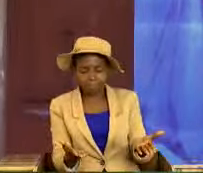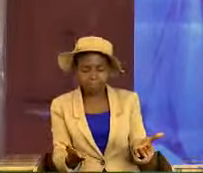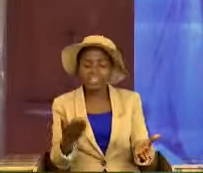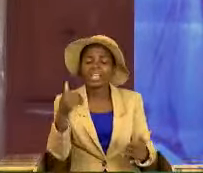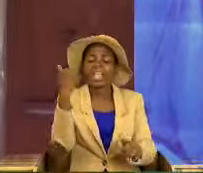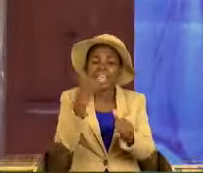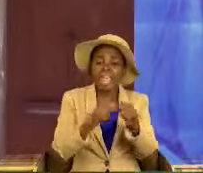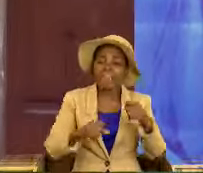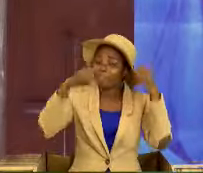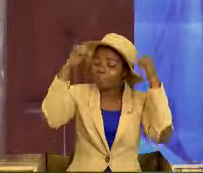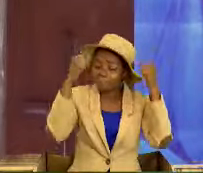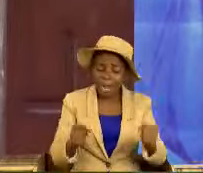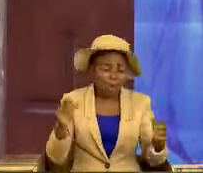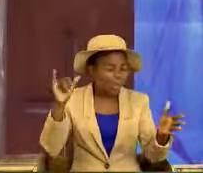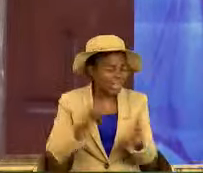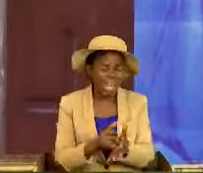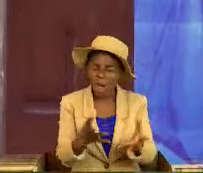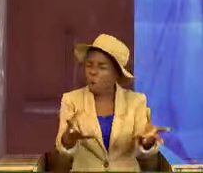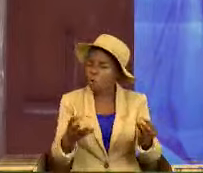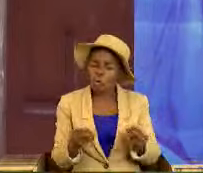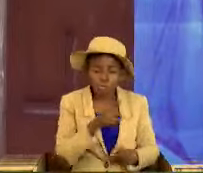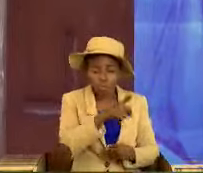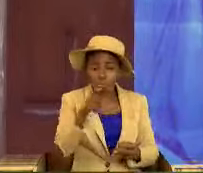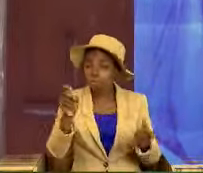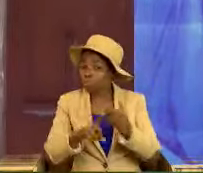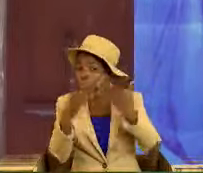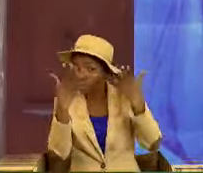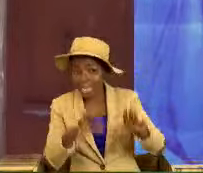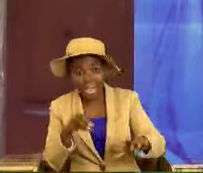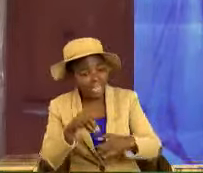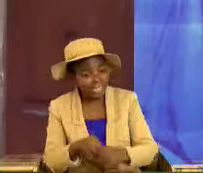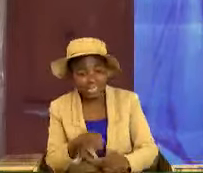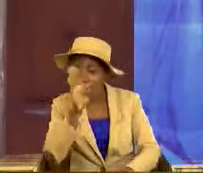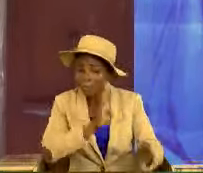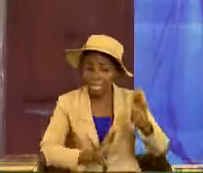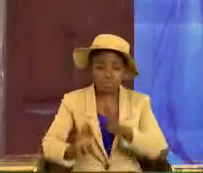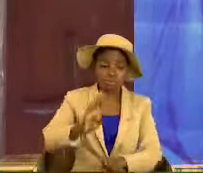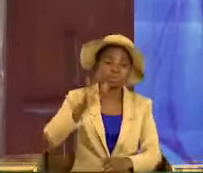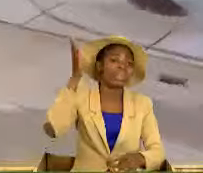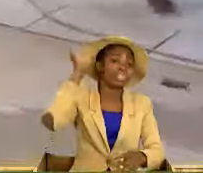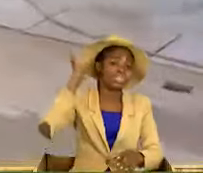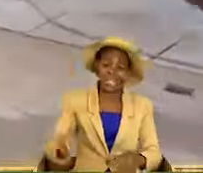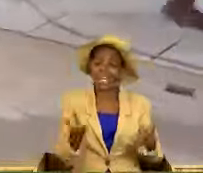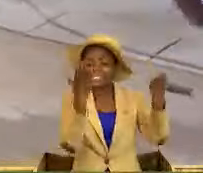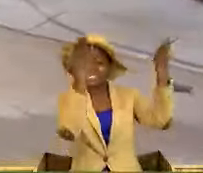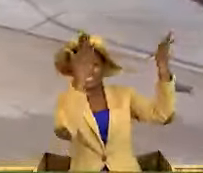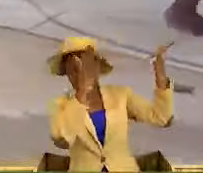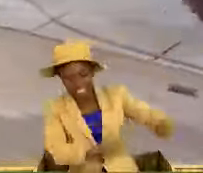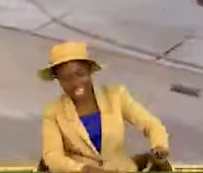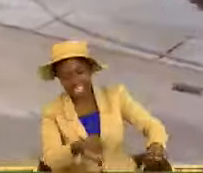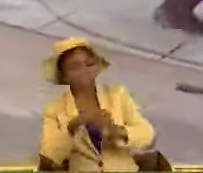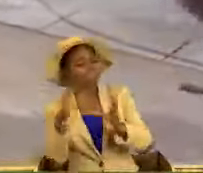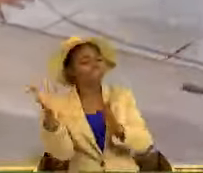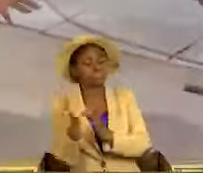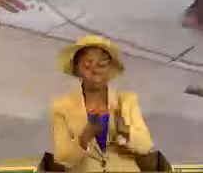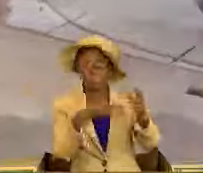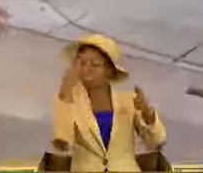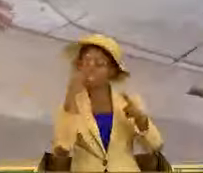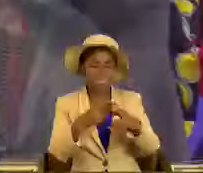you to die in battle shall die violently in the name of